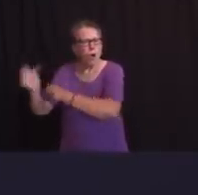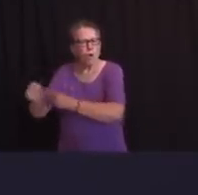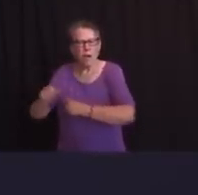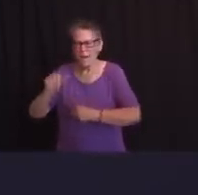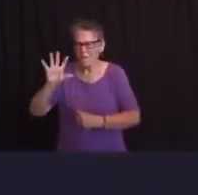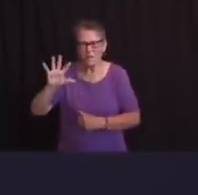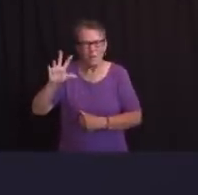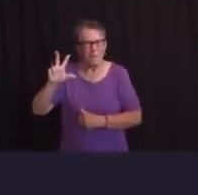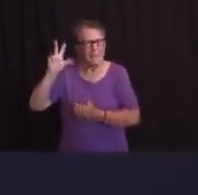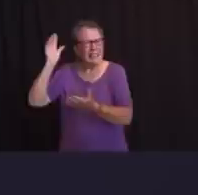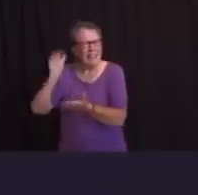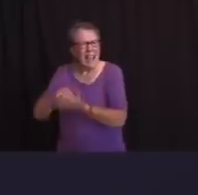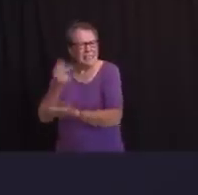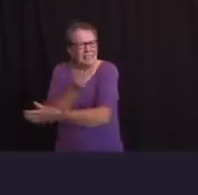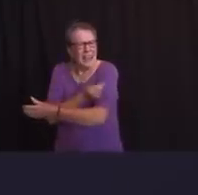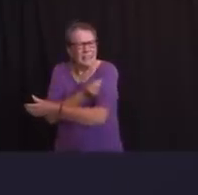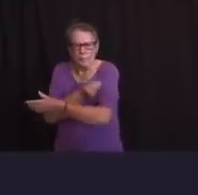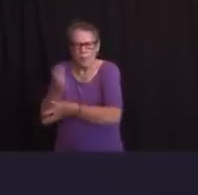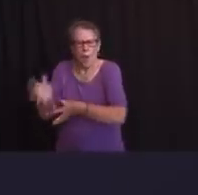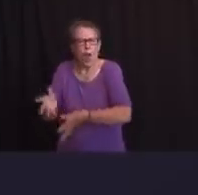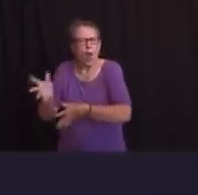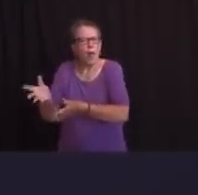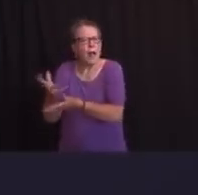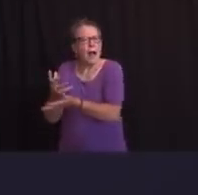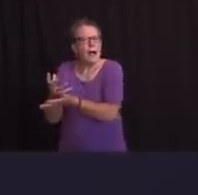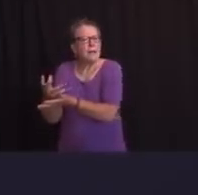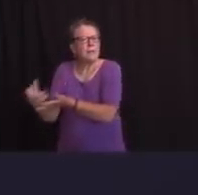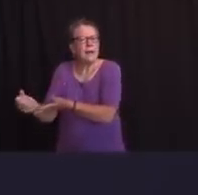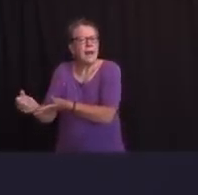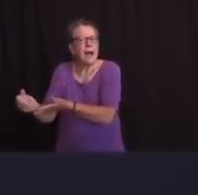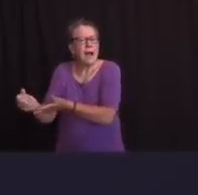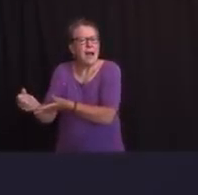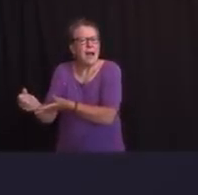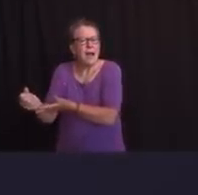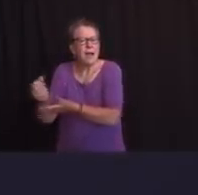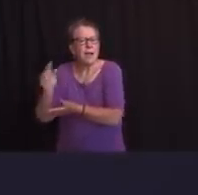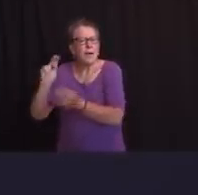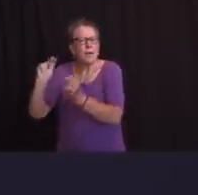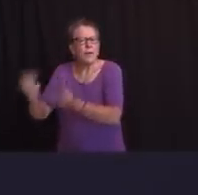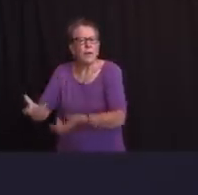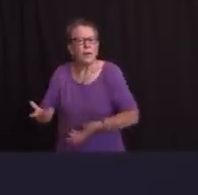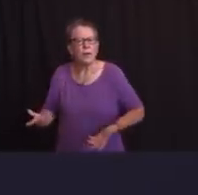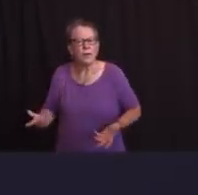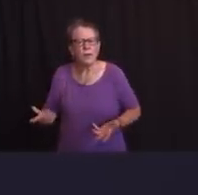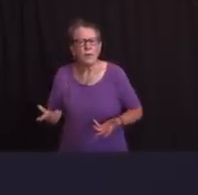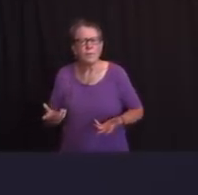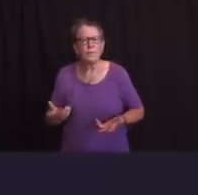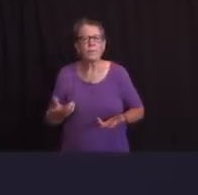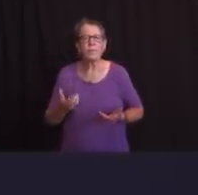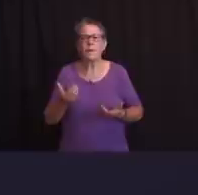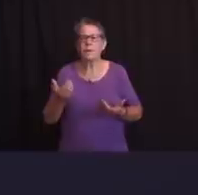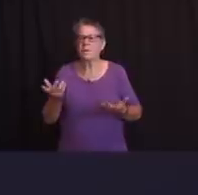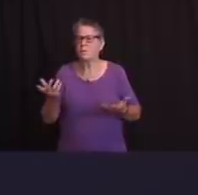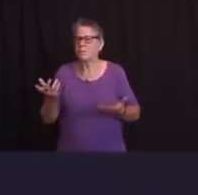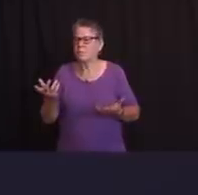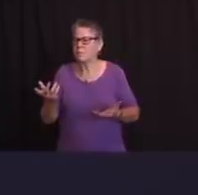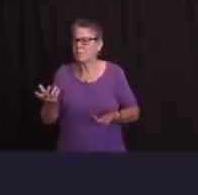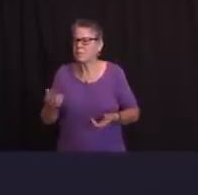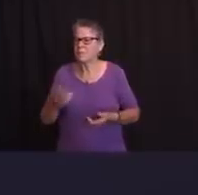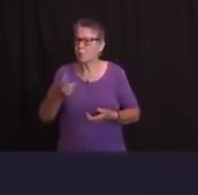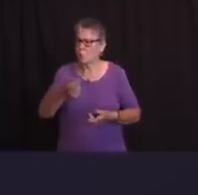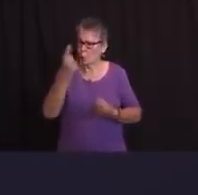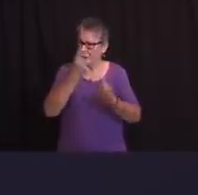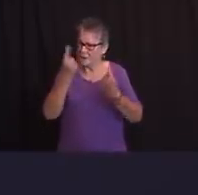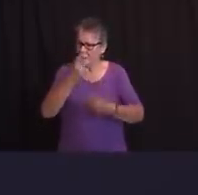to consider vaccine passports? And one final question, there is a legal challenge at the Supreme Court that argues